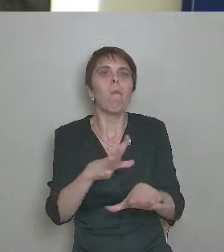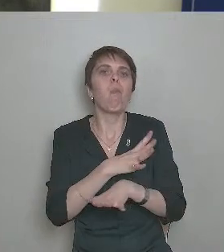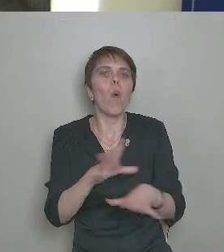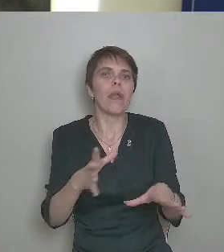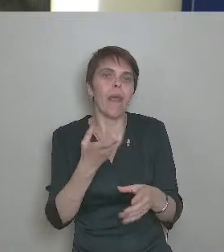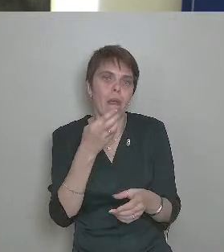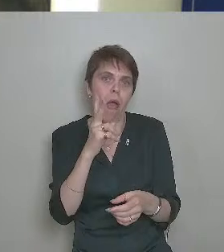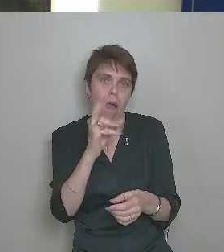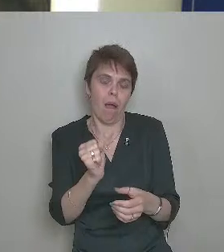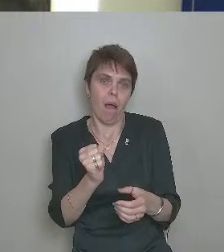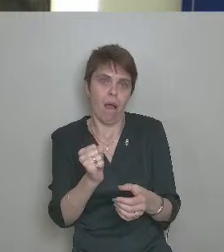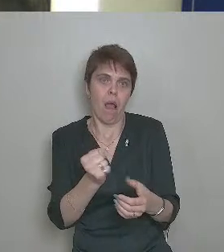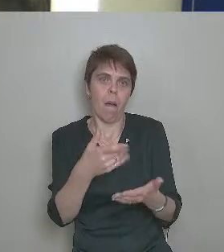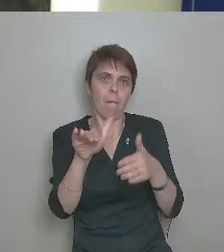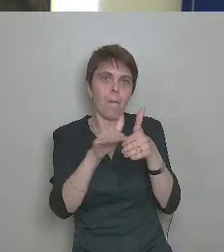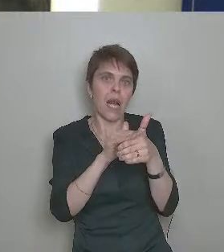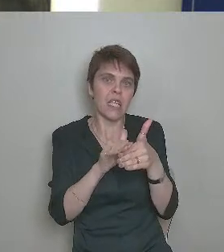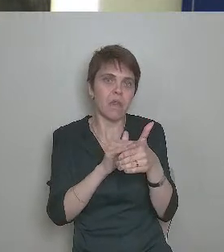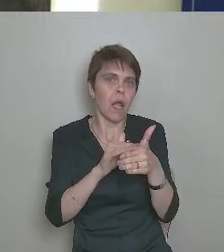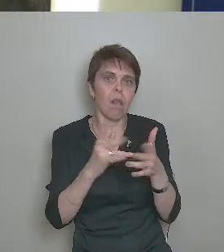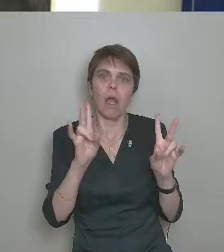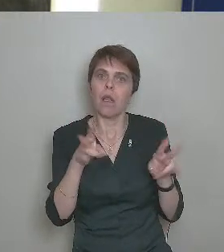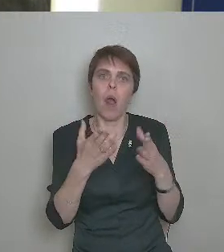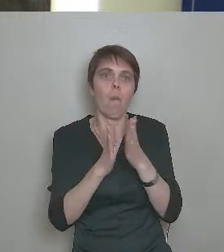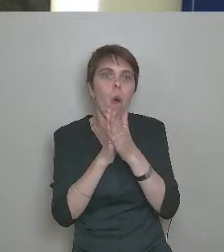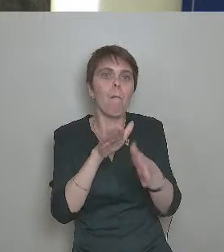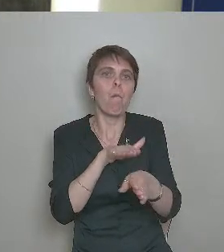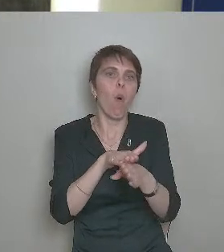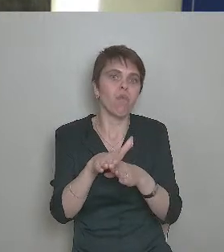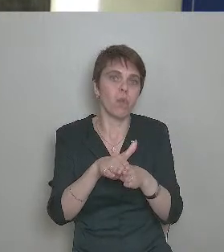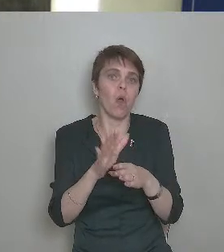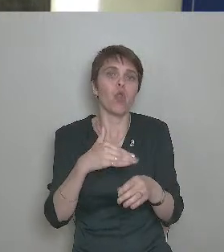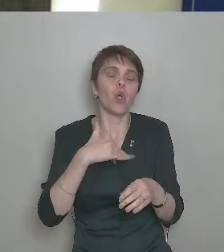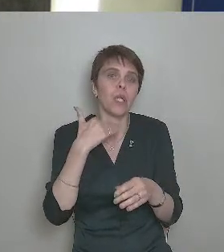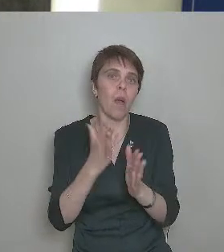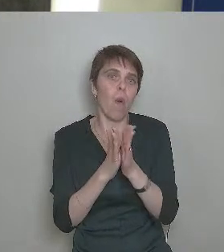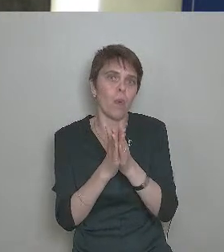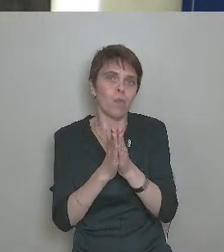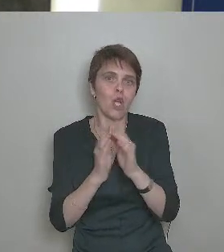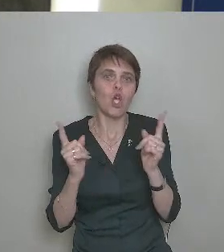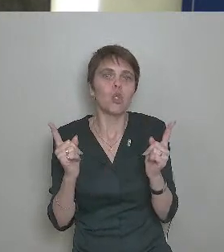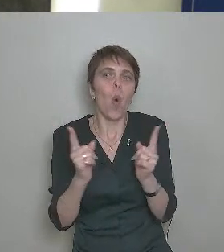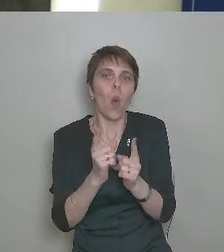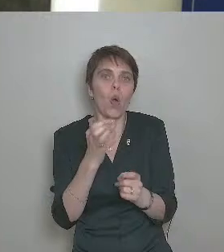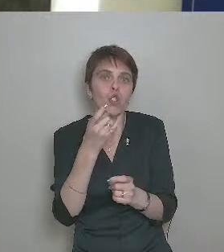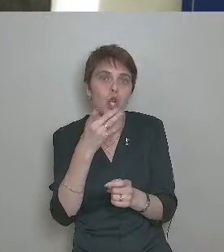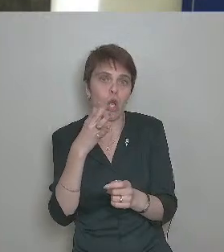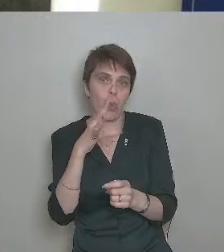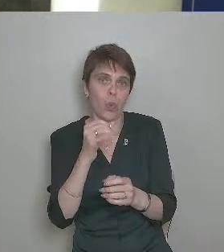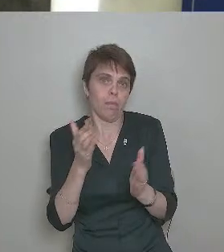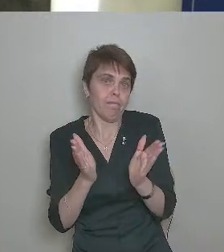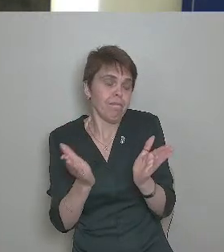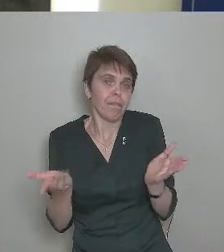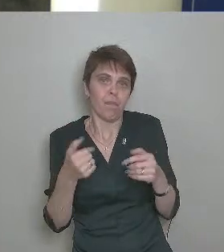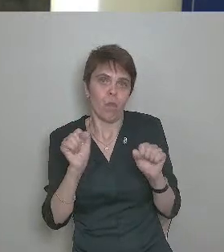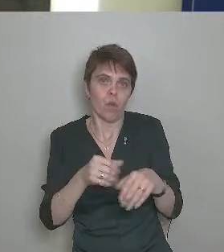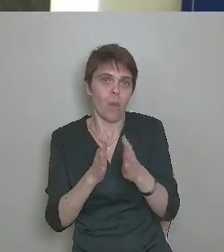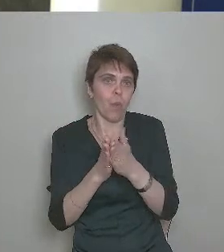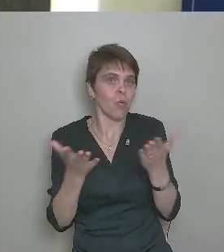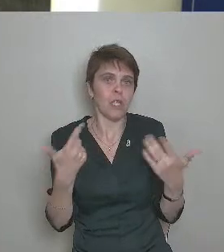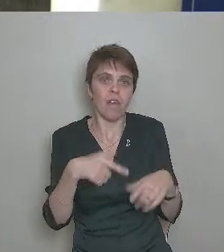said any reference in any form. So we should not require, let's say,